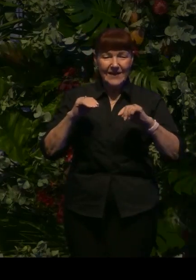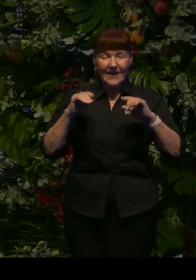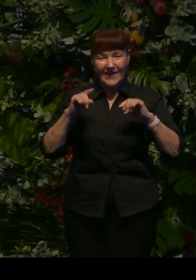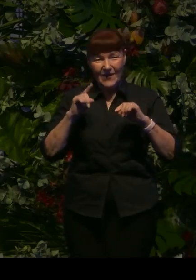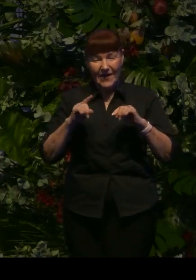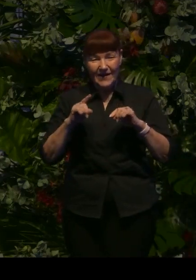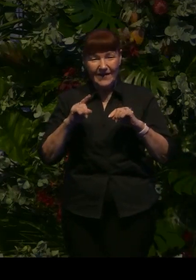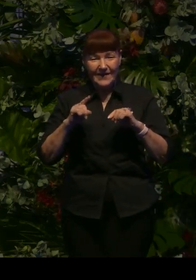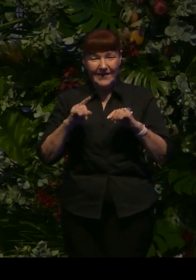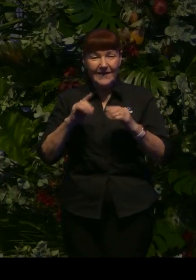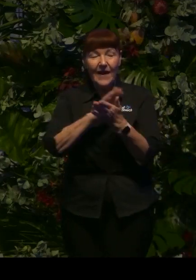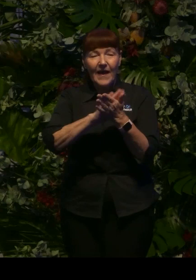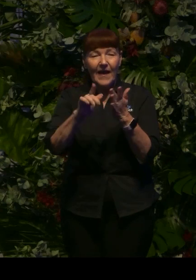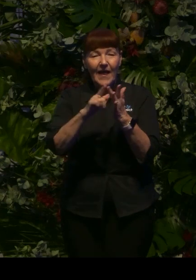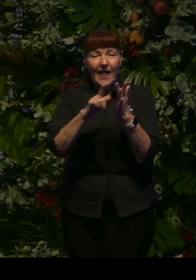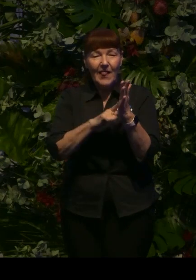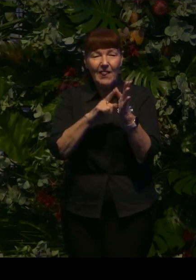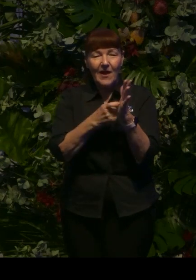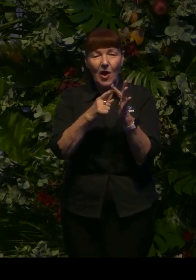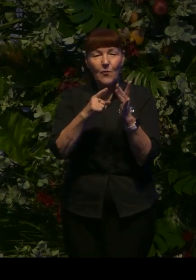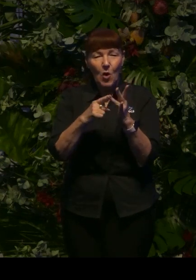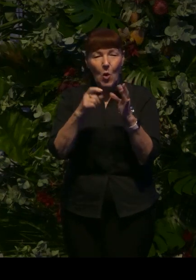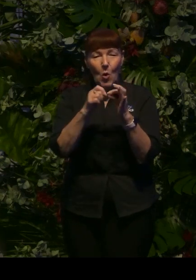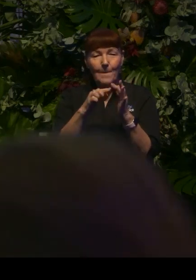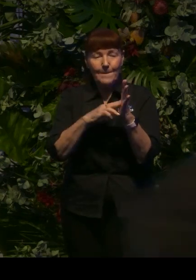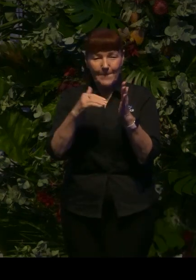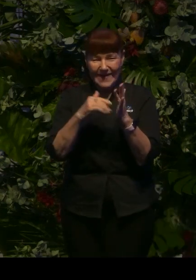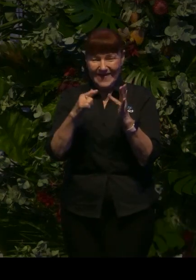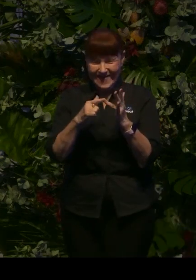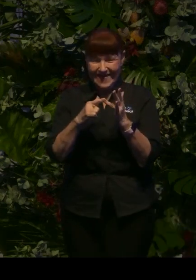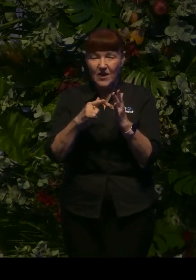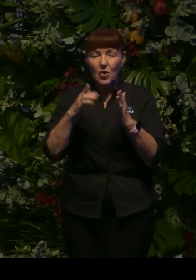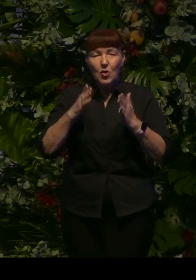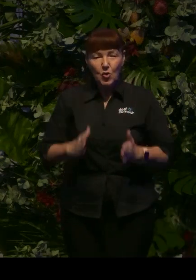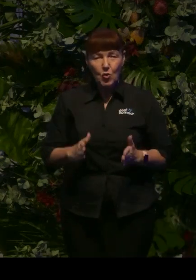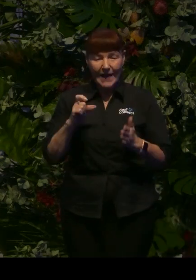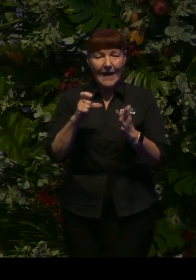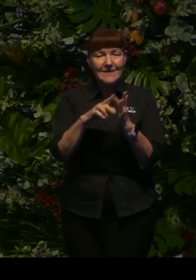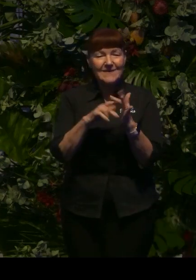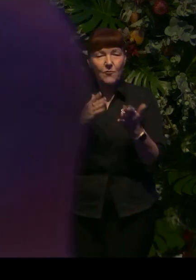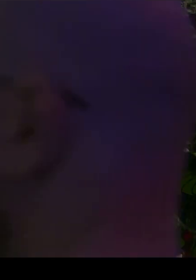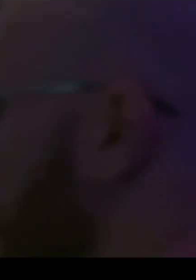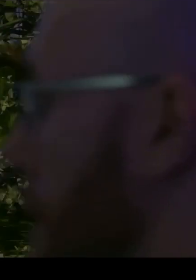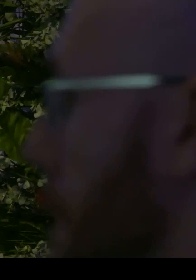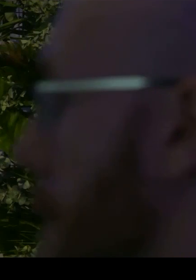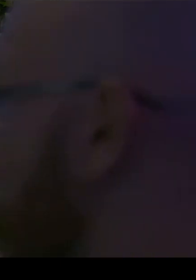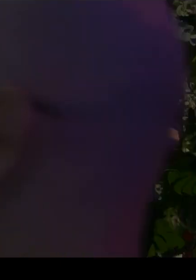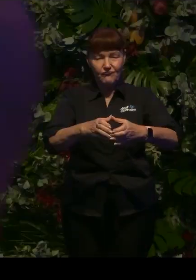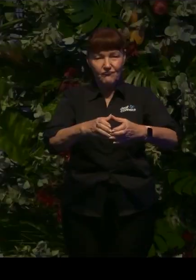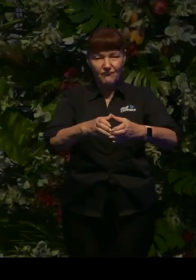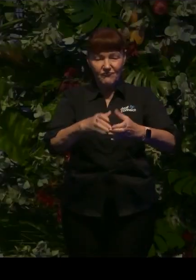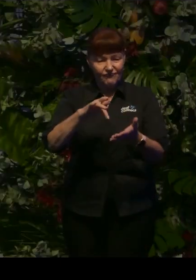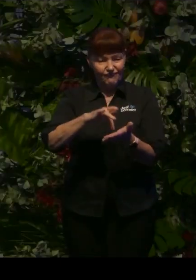Hilario Benzon, who is the Associate Director of the Human and Civil Rights Department at the Center for Racial and